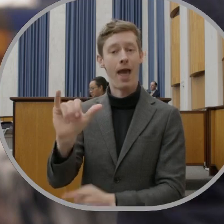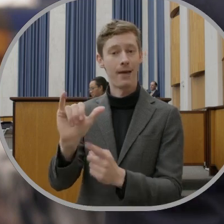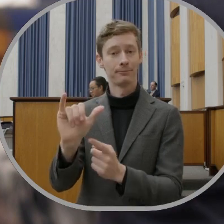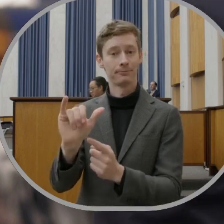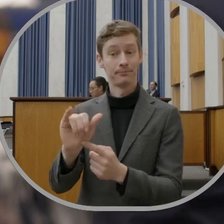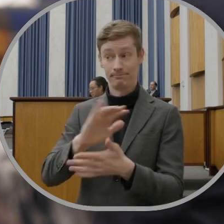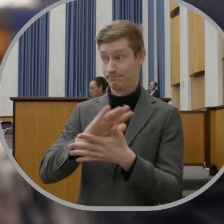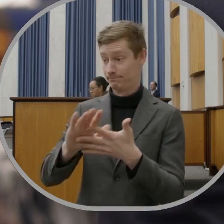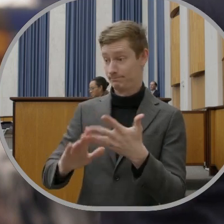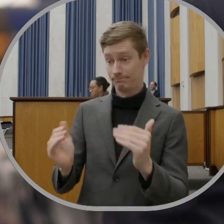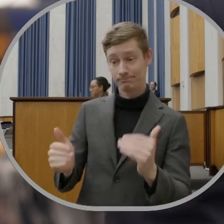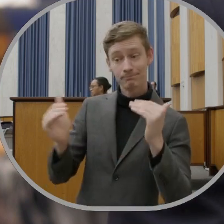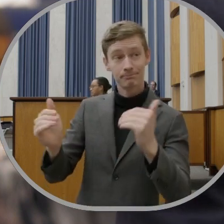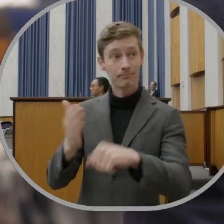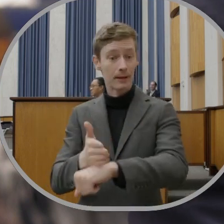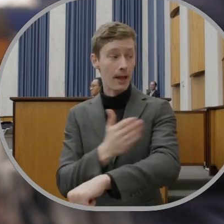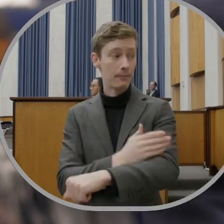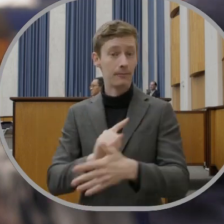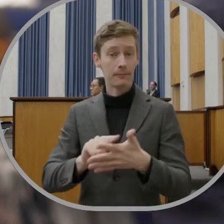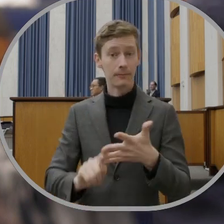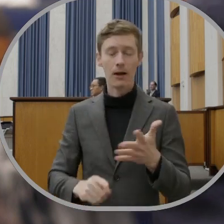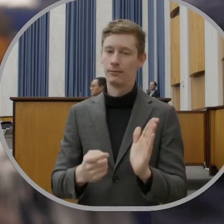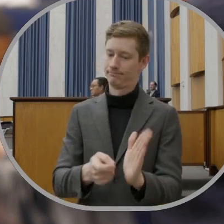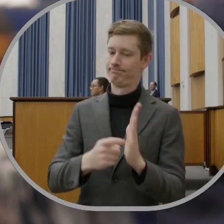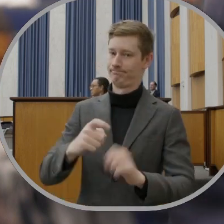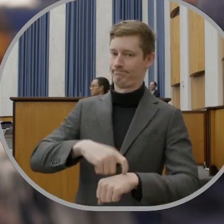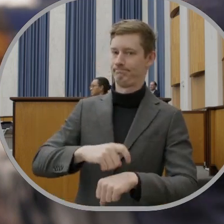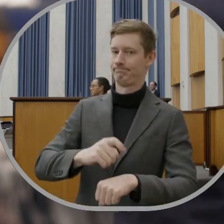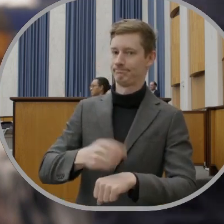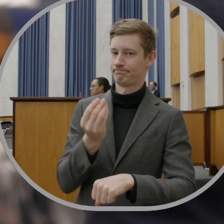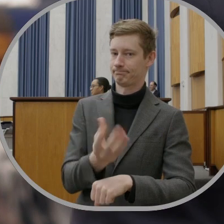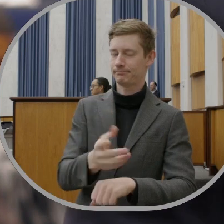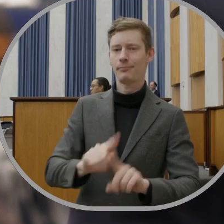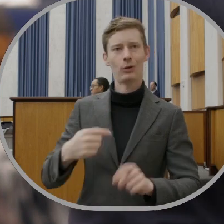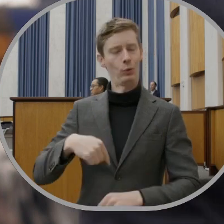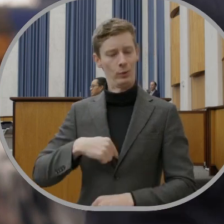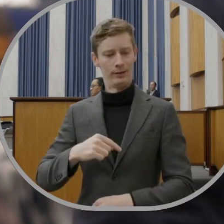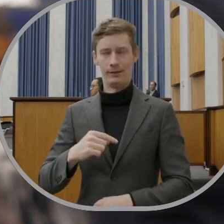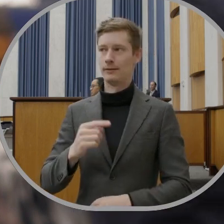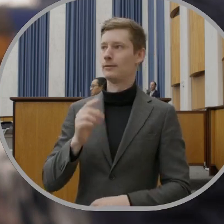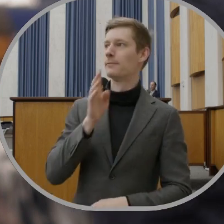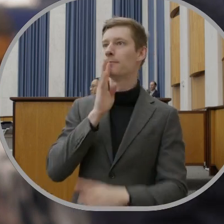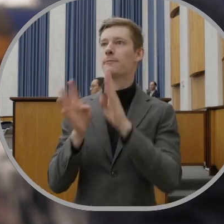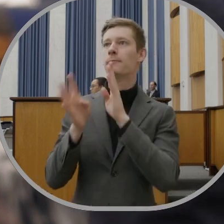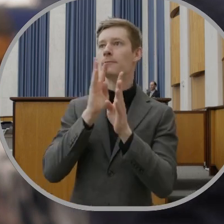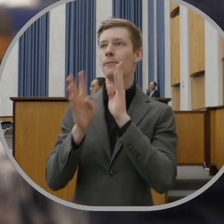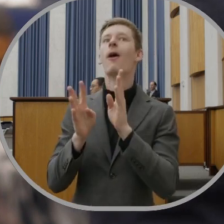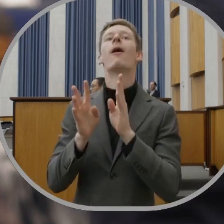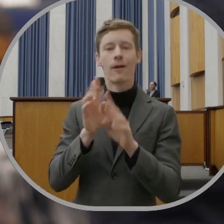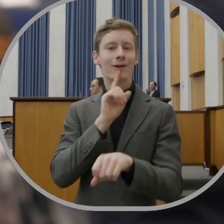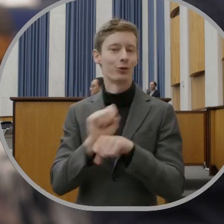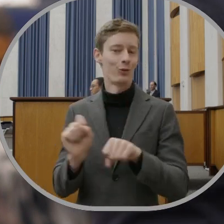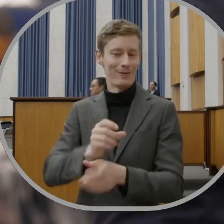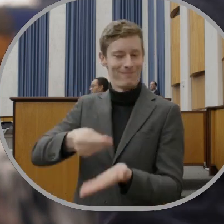these enhancements will take time to roll out, but we are putting our money where our mouth is and committing